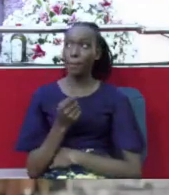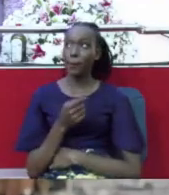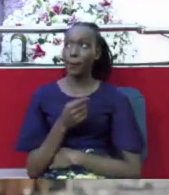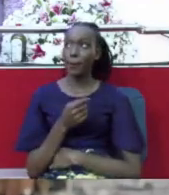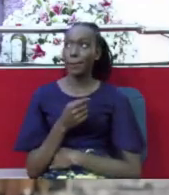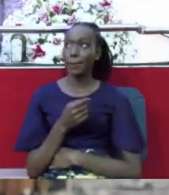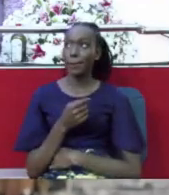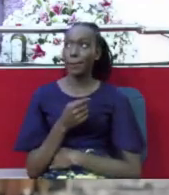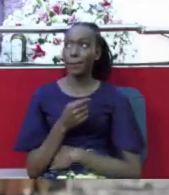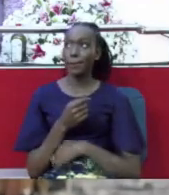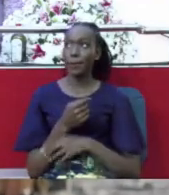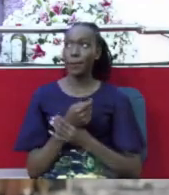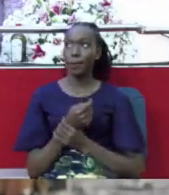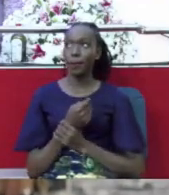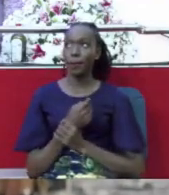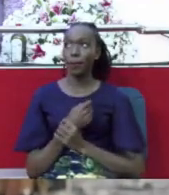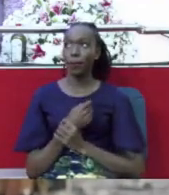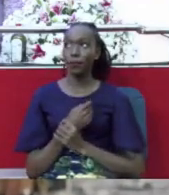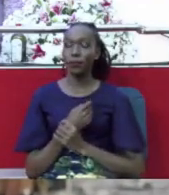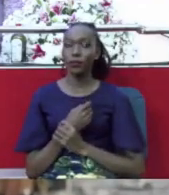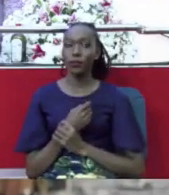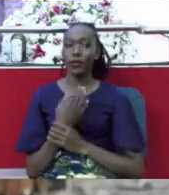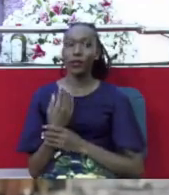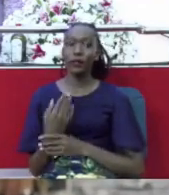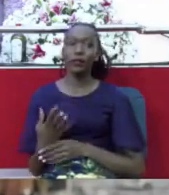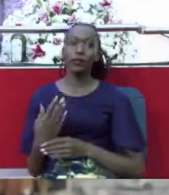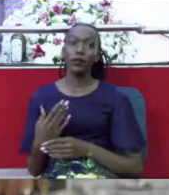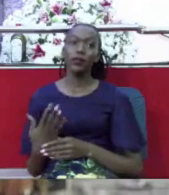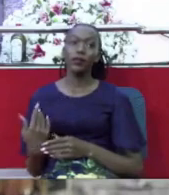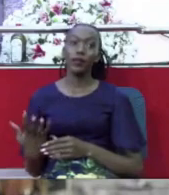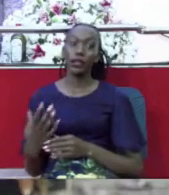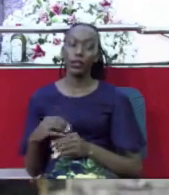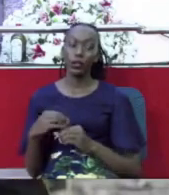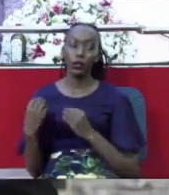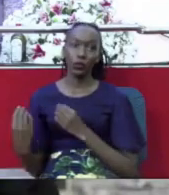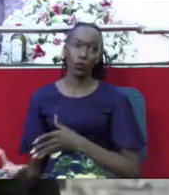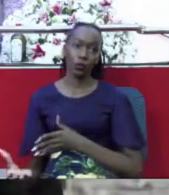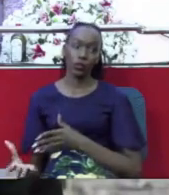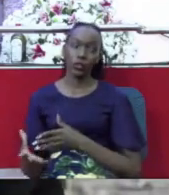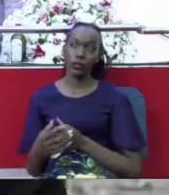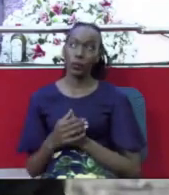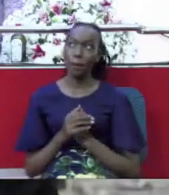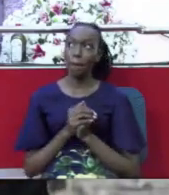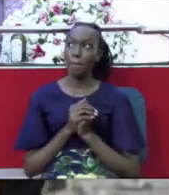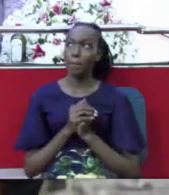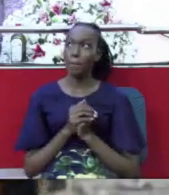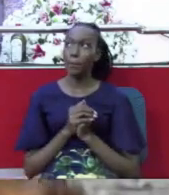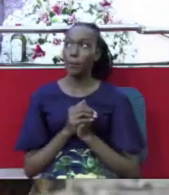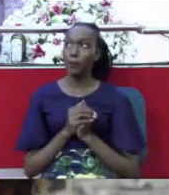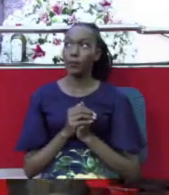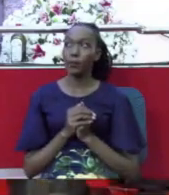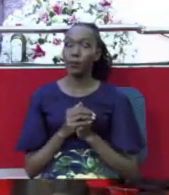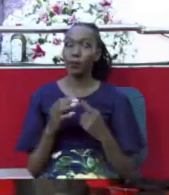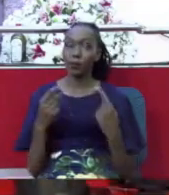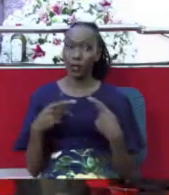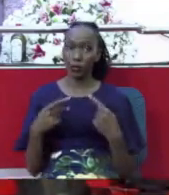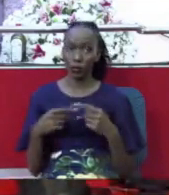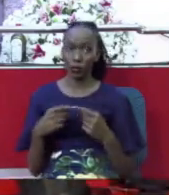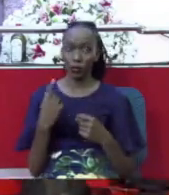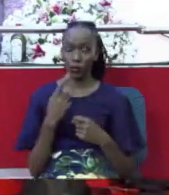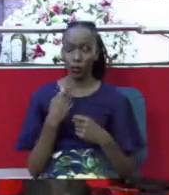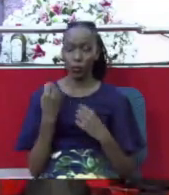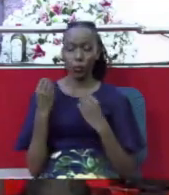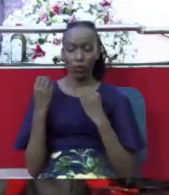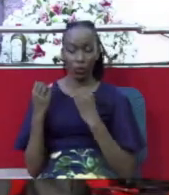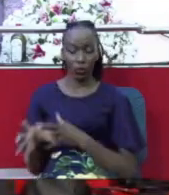Yeah, actually you're right. But something dropped. Kitu and if somebody dropped, then somebody dropped something. Kuna mtu aliangusha